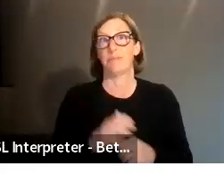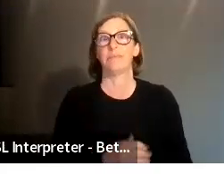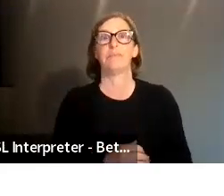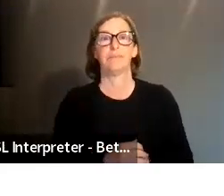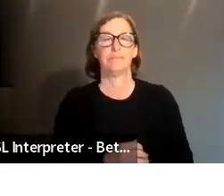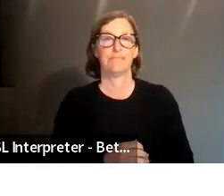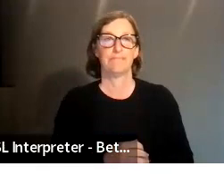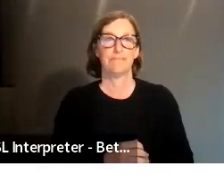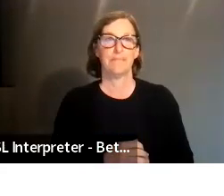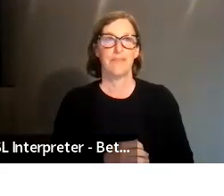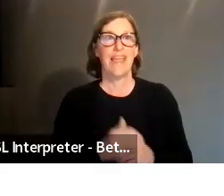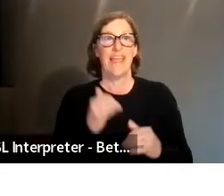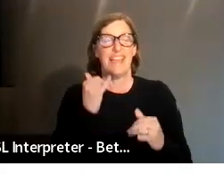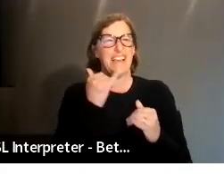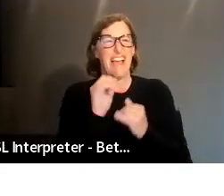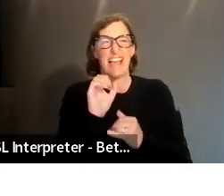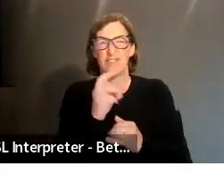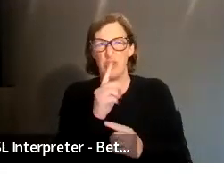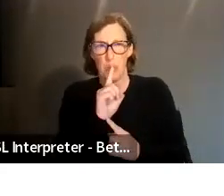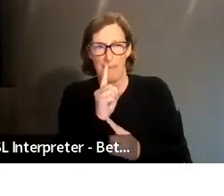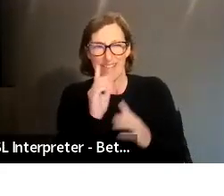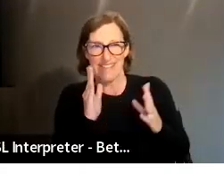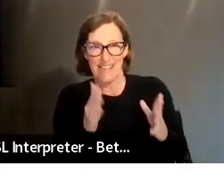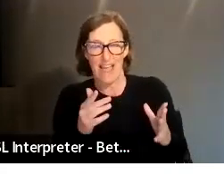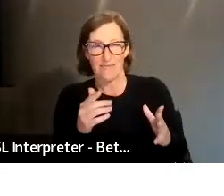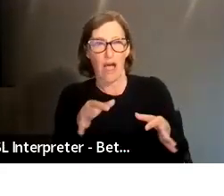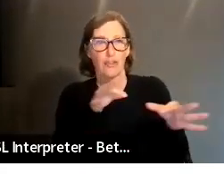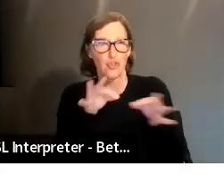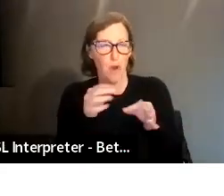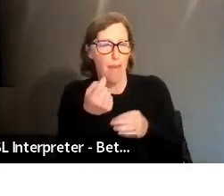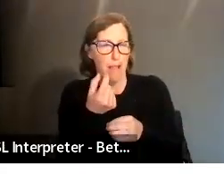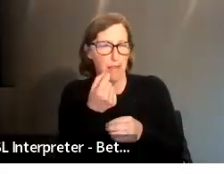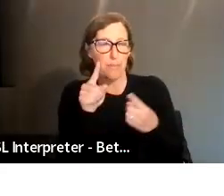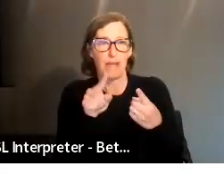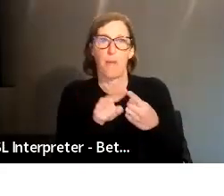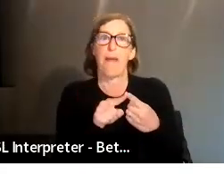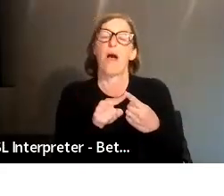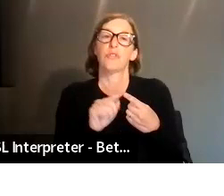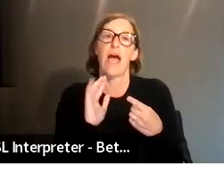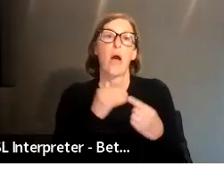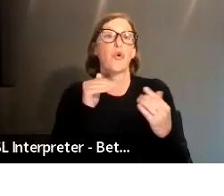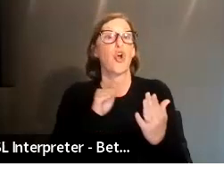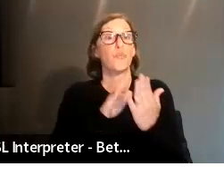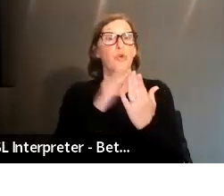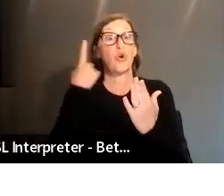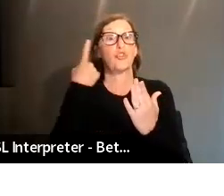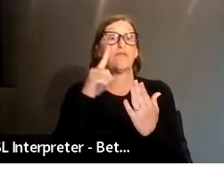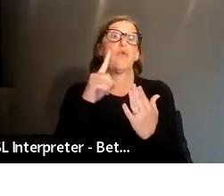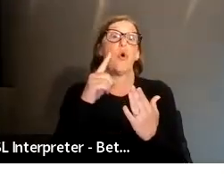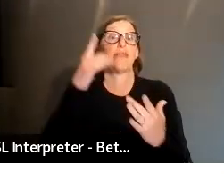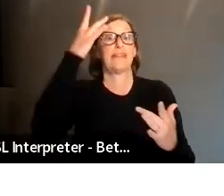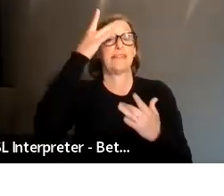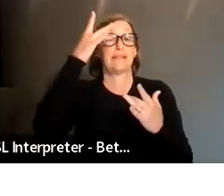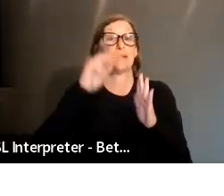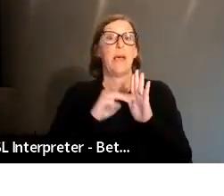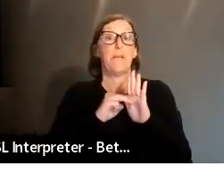Okay, and in the last couple of minutes we have left, I'll tell you a little bit about our approach for disease modeling and developing